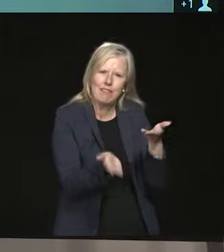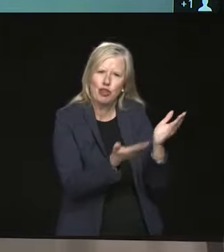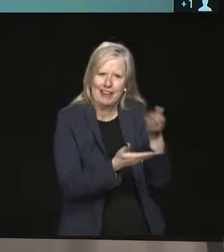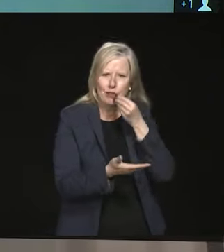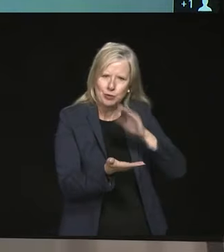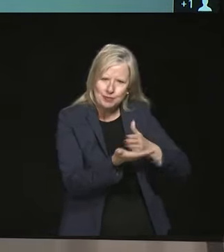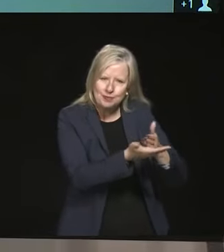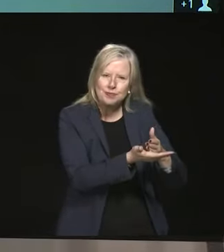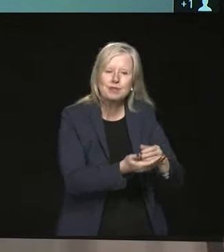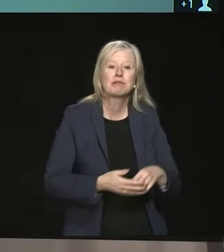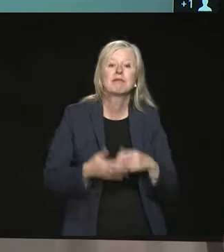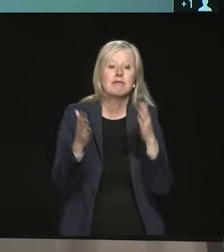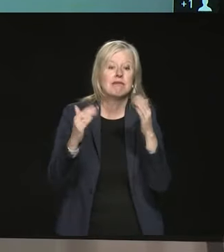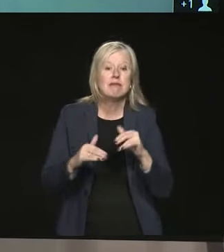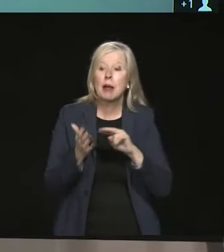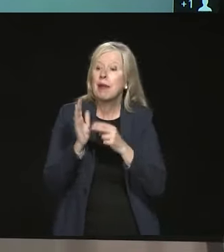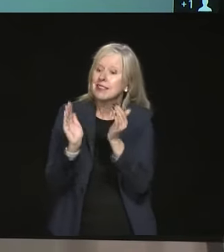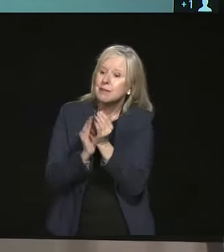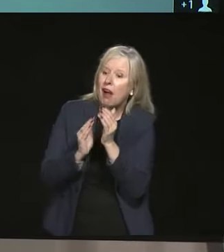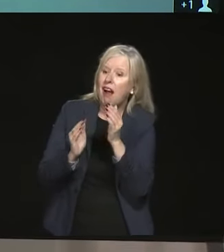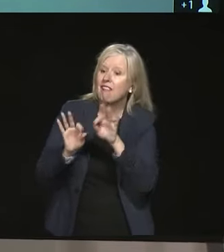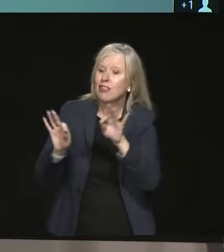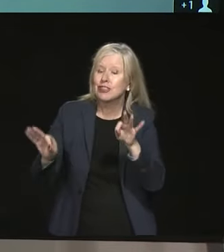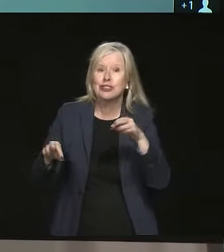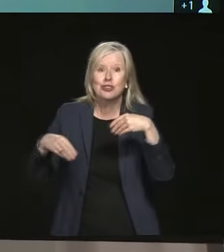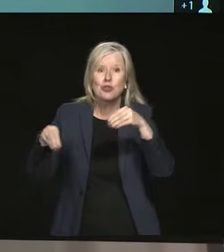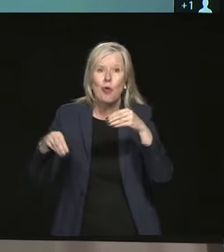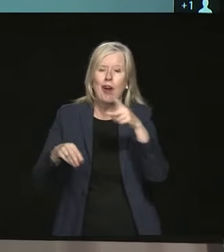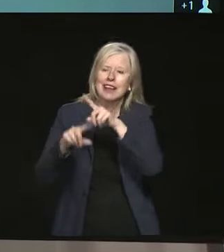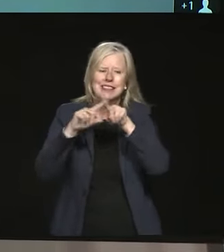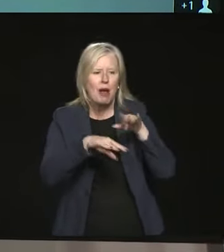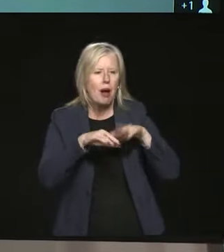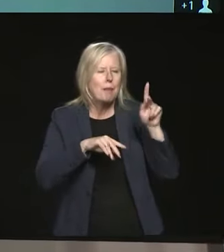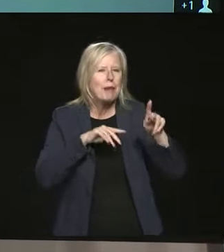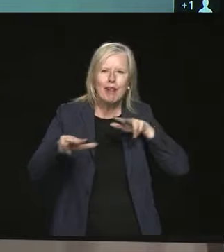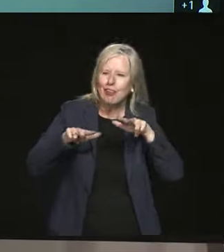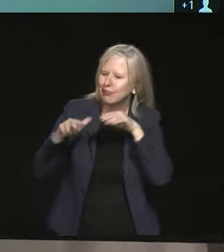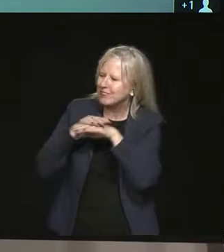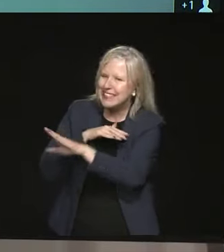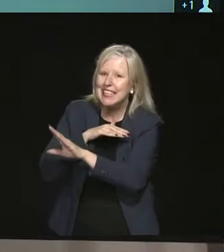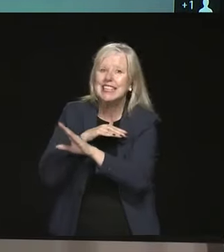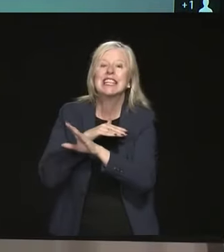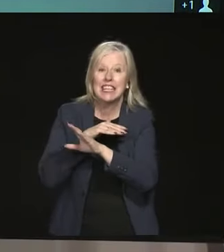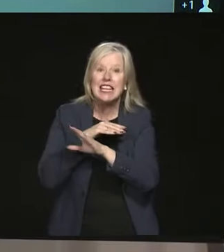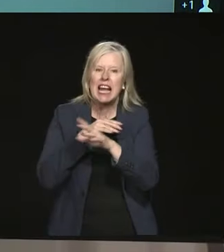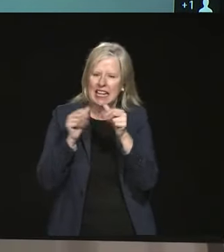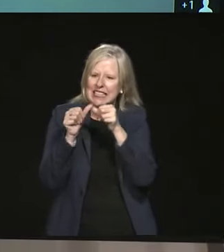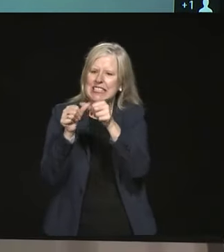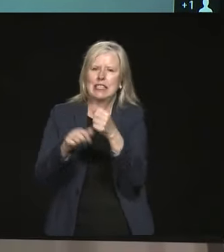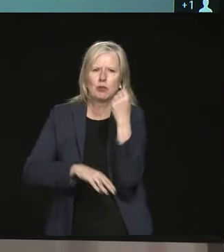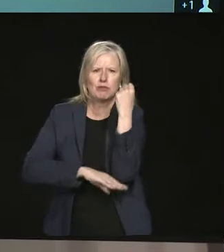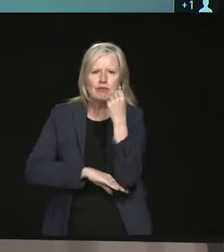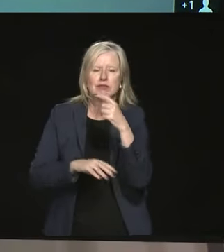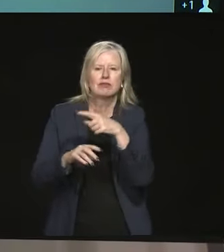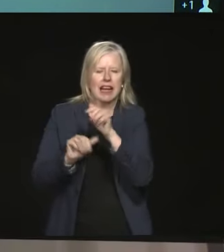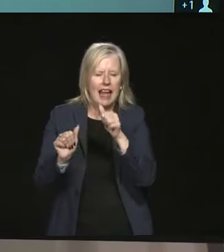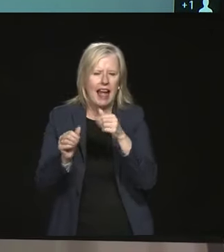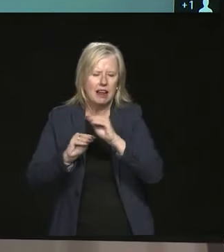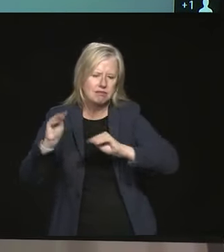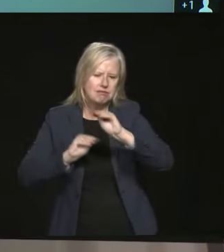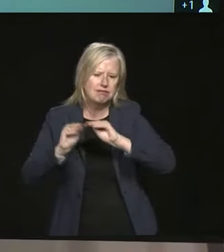that usually relies on foot traffic to stay afloat can continue to pay the costs of upkeeping their warehouse